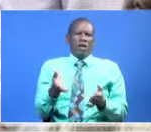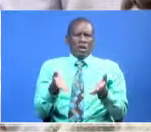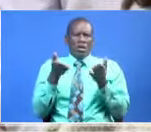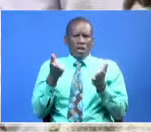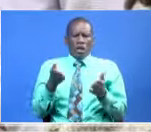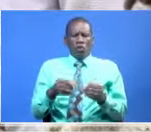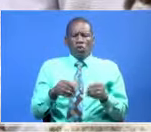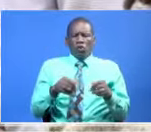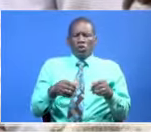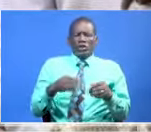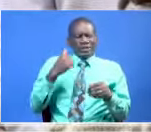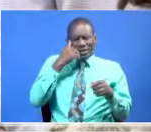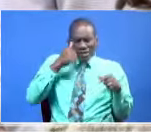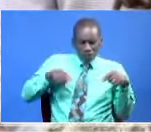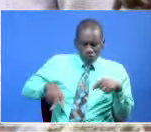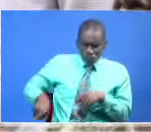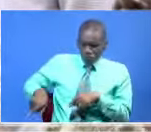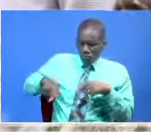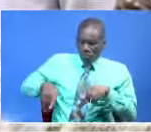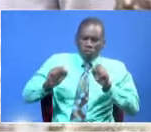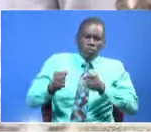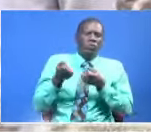cholera inaweza kupatikana shuleni.